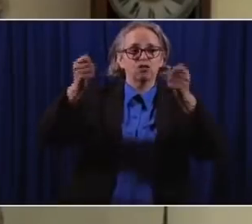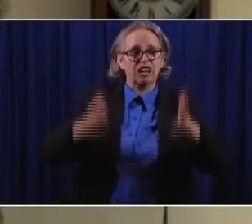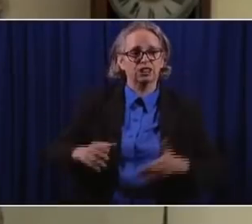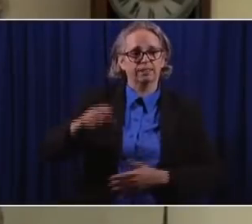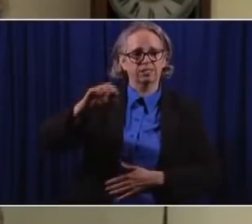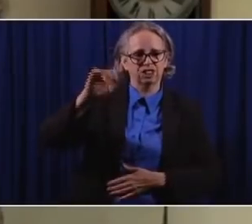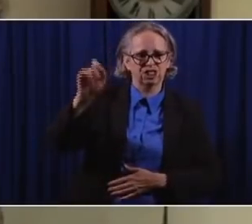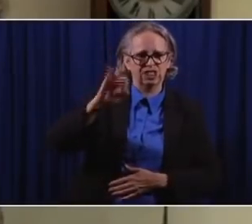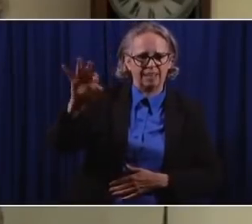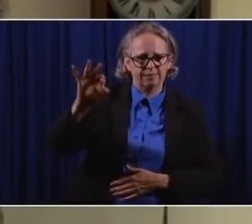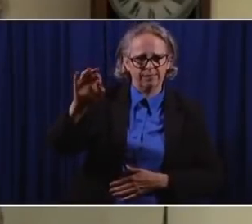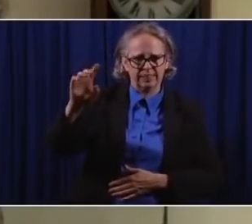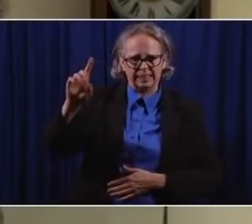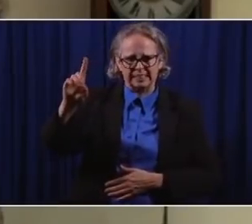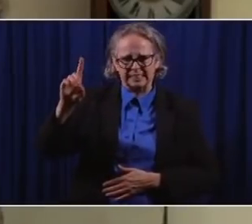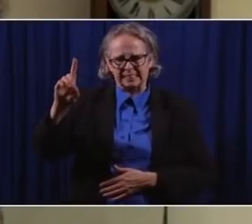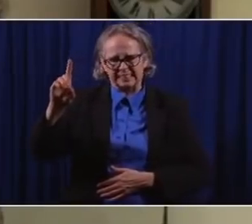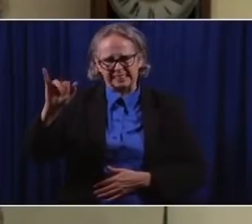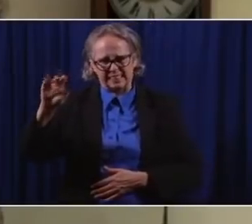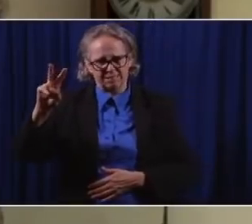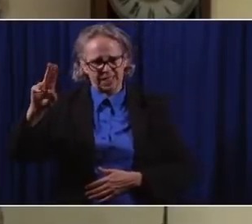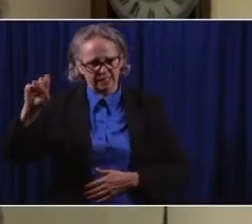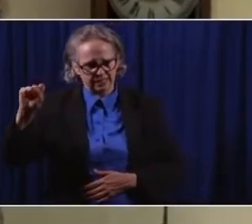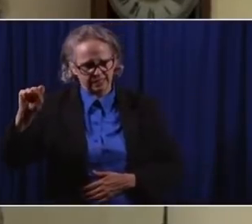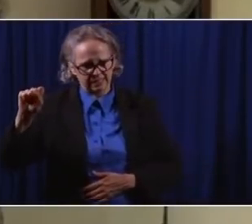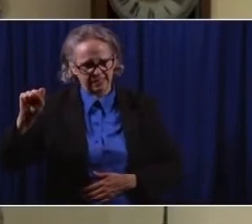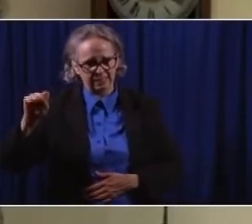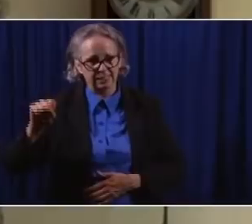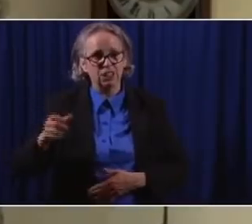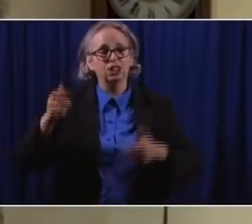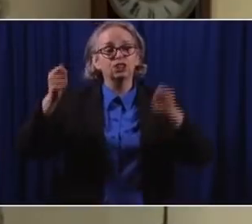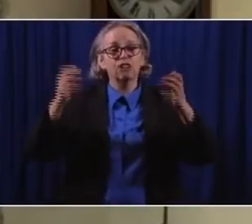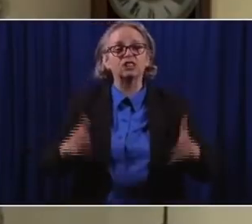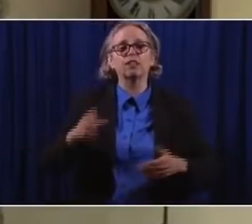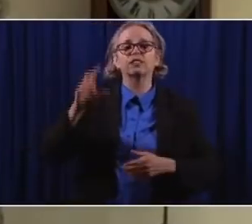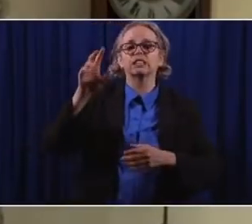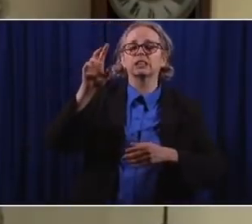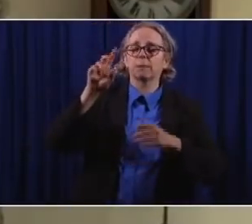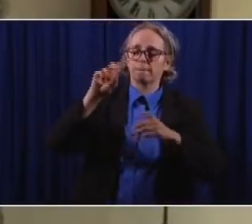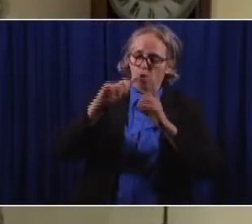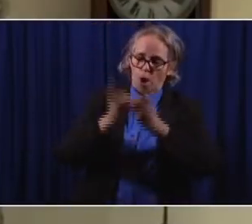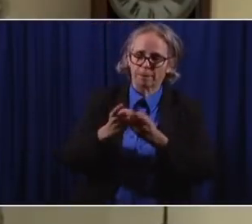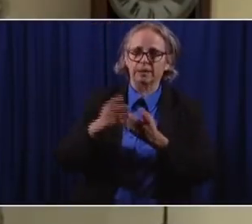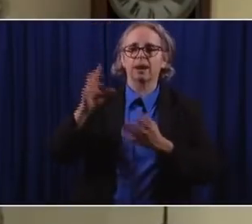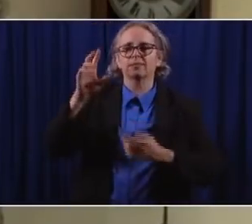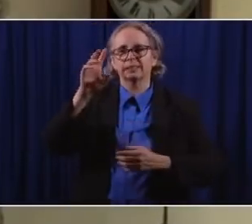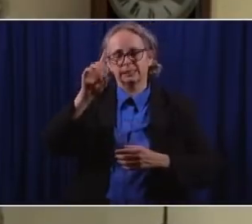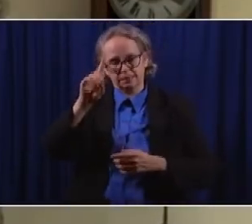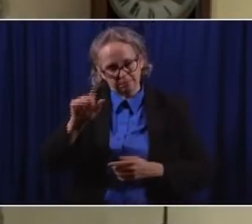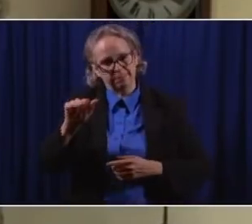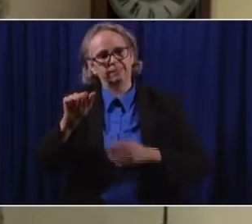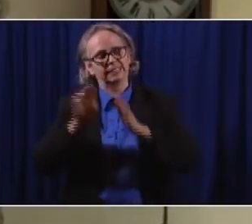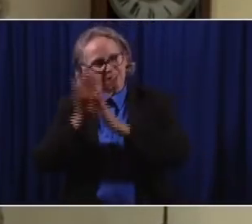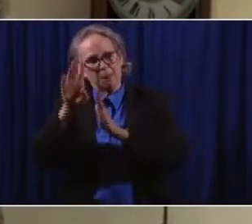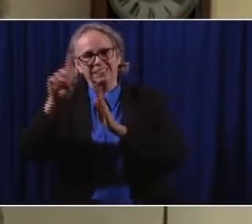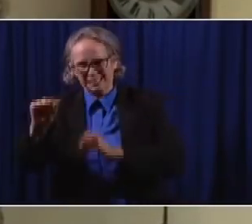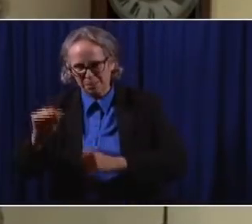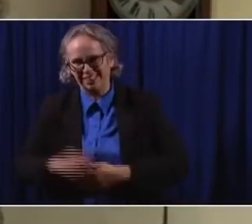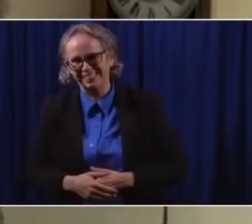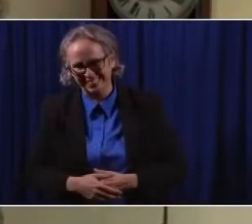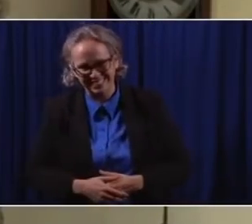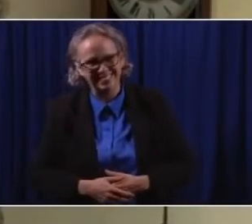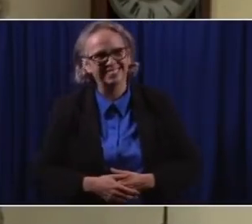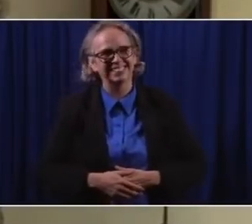Department of Developmental Disabilities. And I think we have some good news for families of those who have developmental